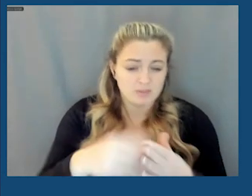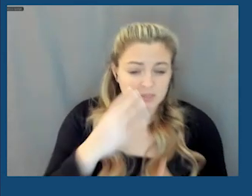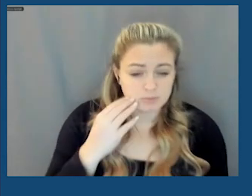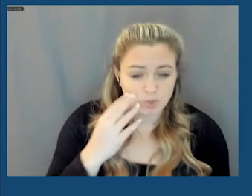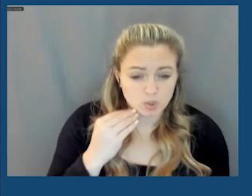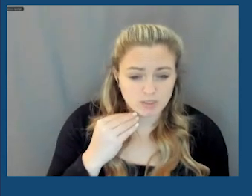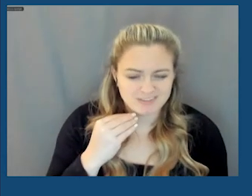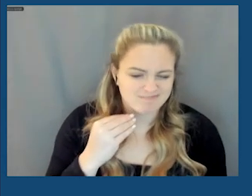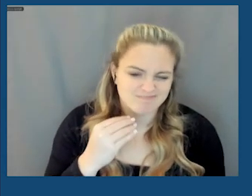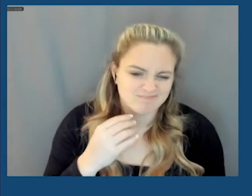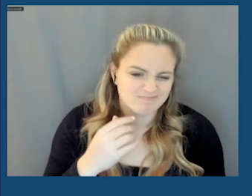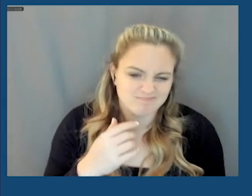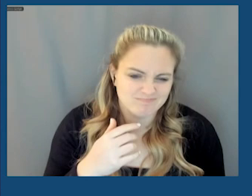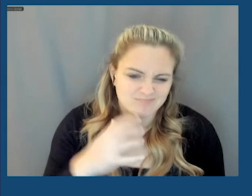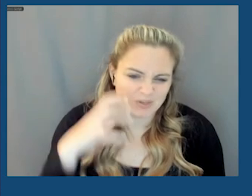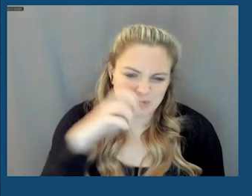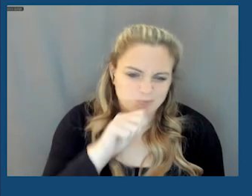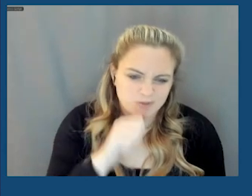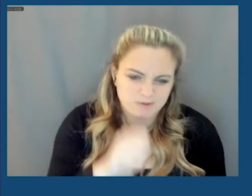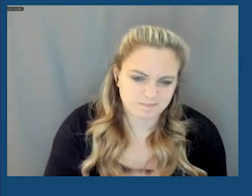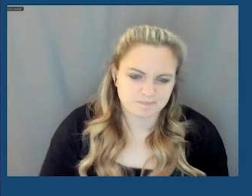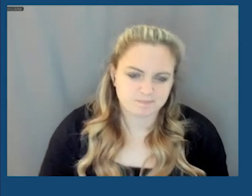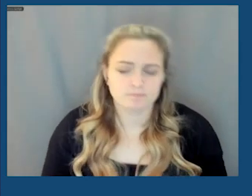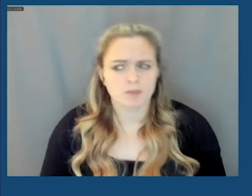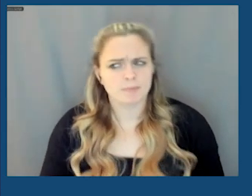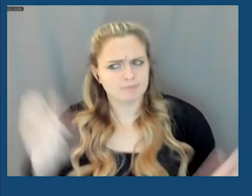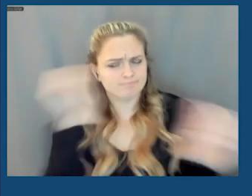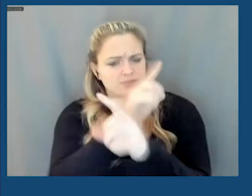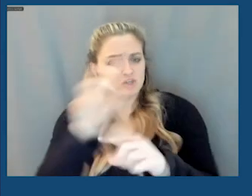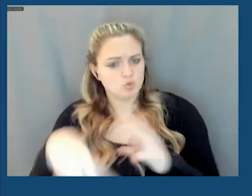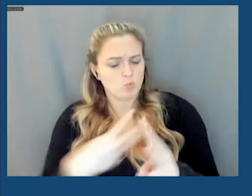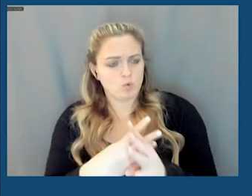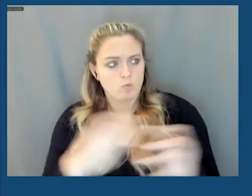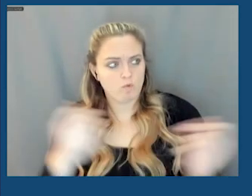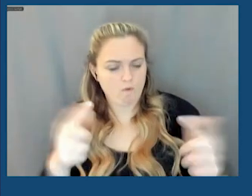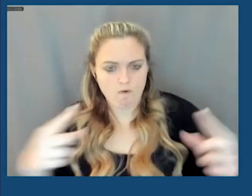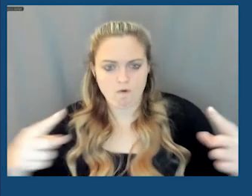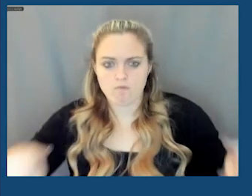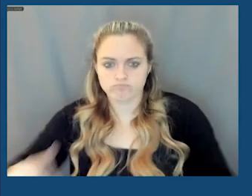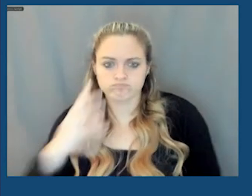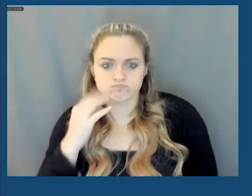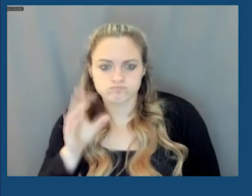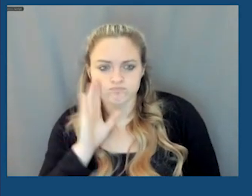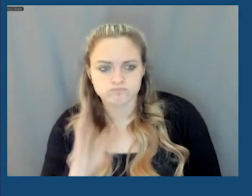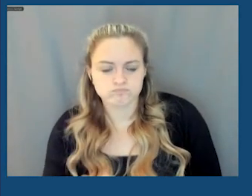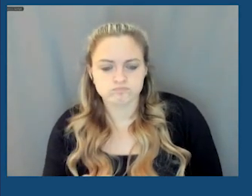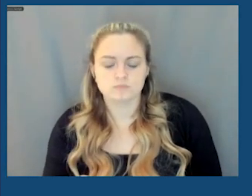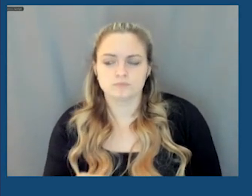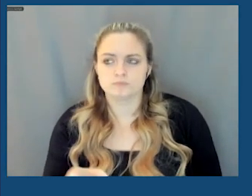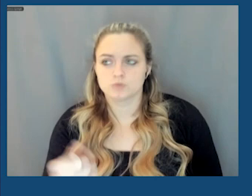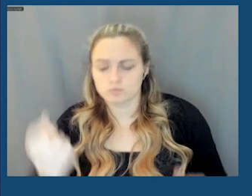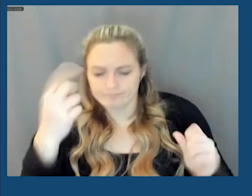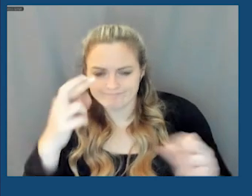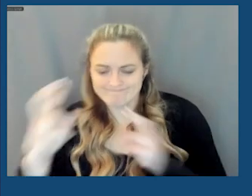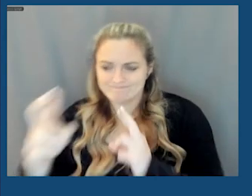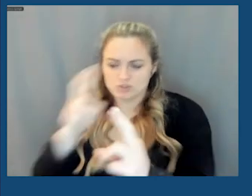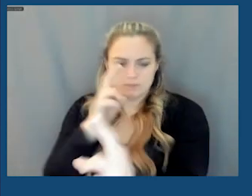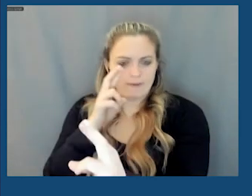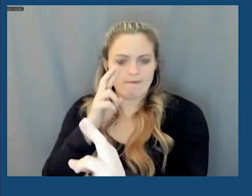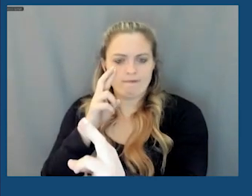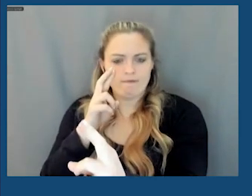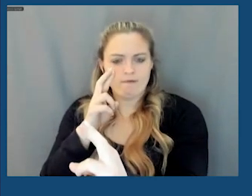not. But imagine a world where that happened, where those seeds of understanding and respect and the awe